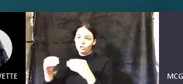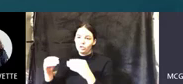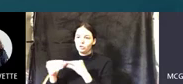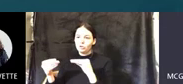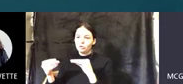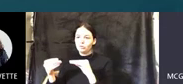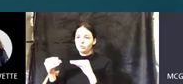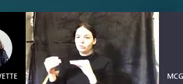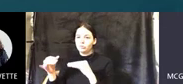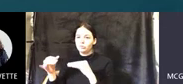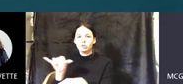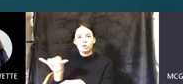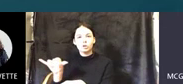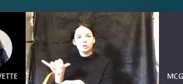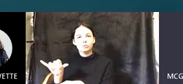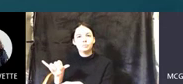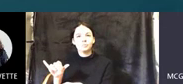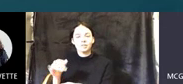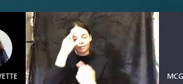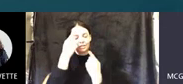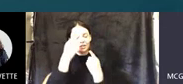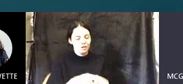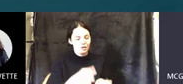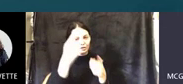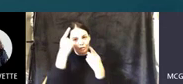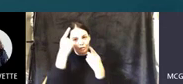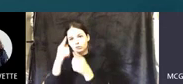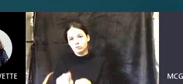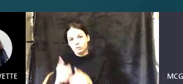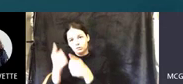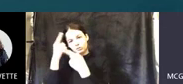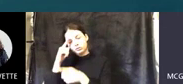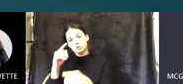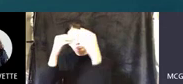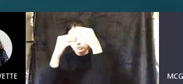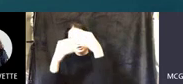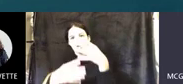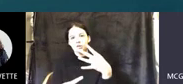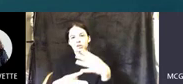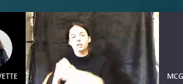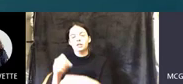in the chat. Oh my, yes. Yes. That's so bad when you're referring to the Washington Redskins.